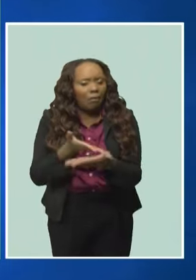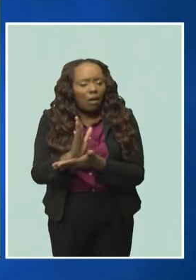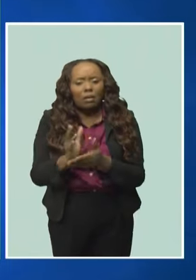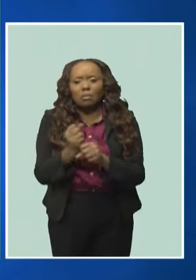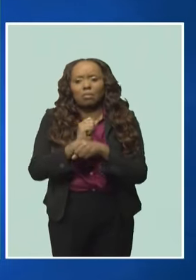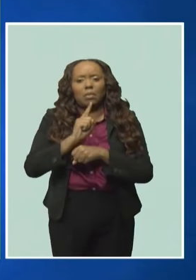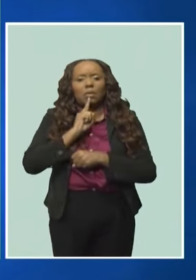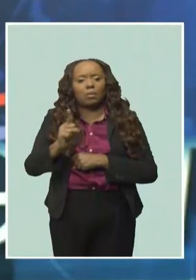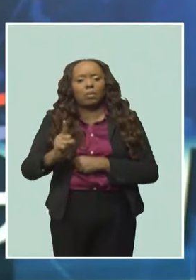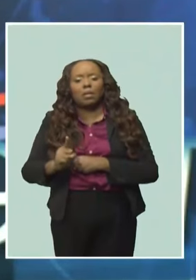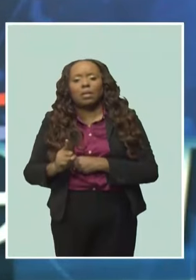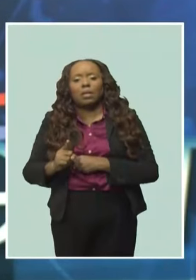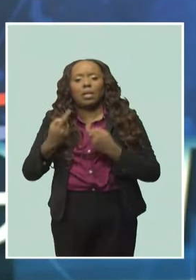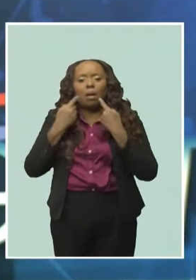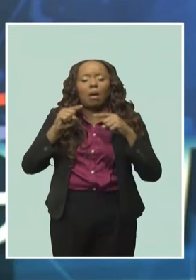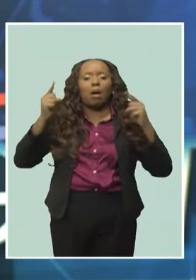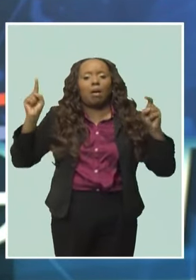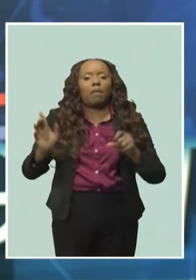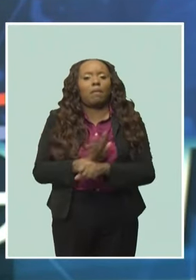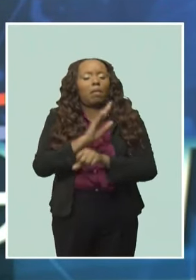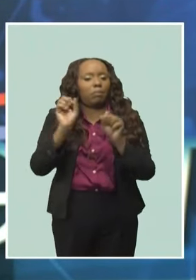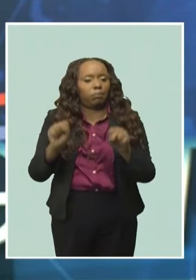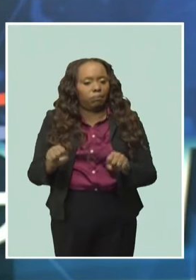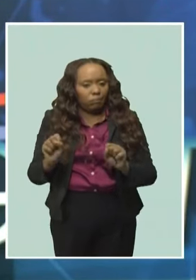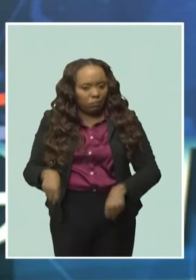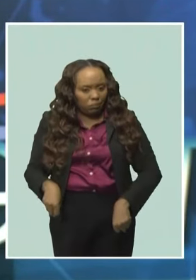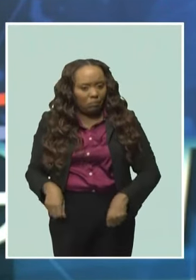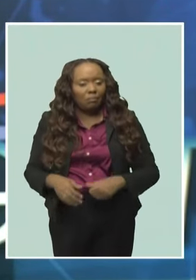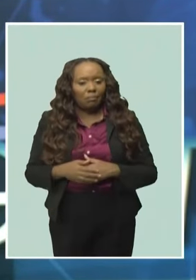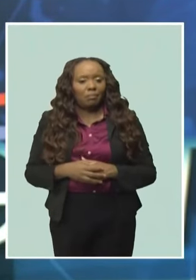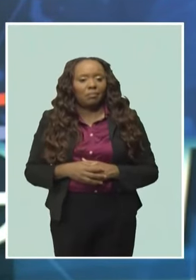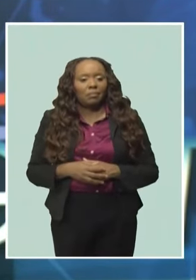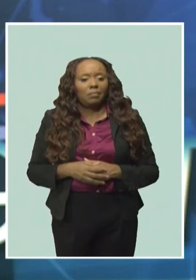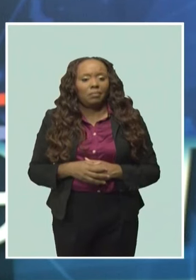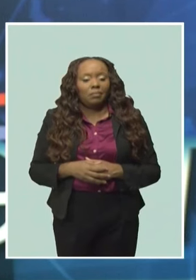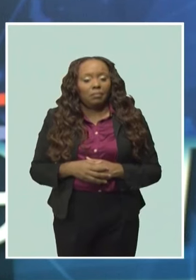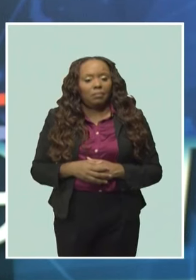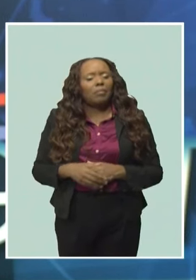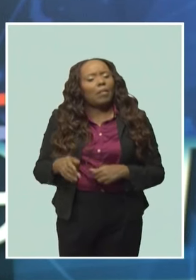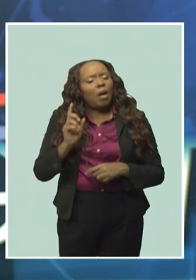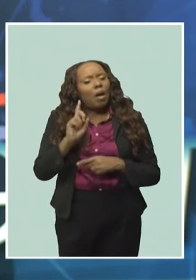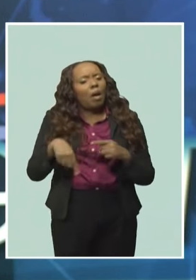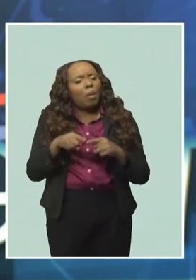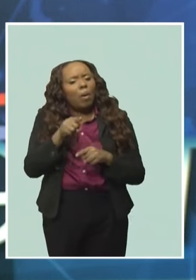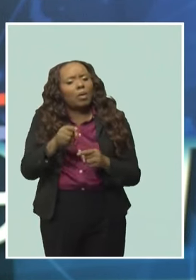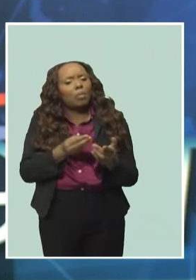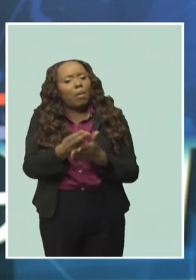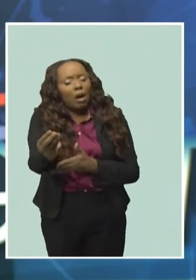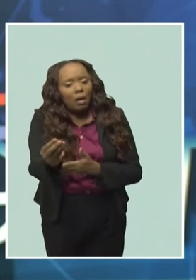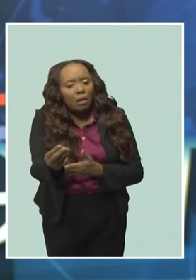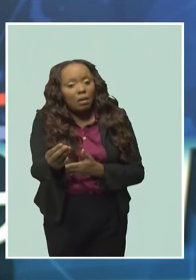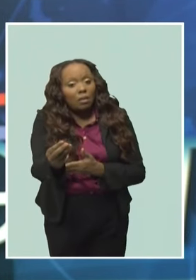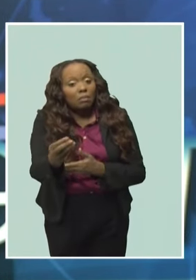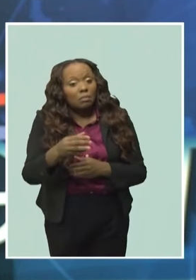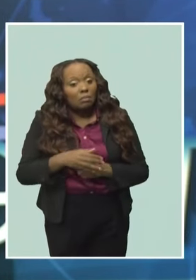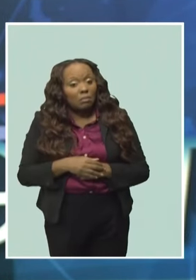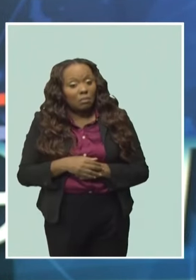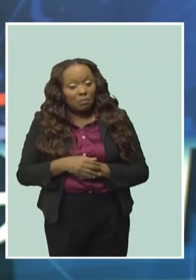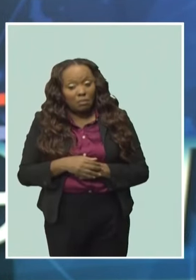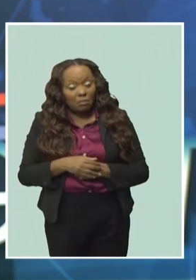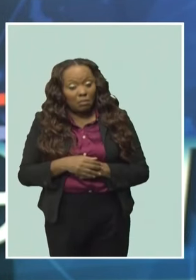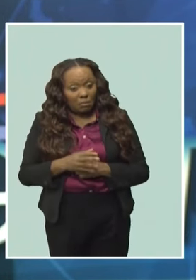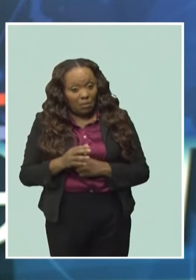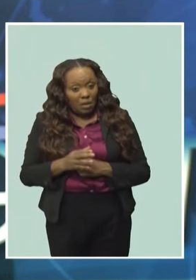full potential. Barbadians are tonight being encouraged to ask questions of vendors when purchasing produce.